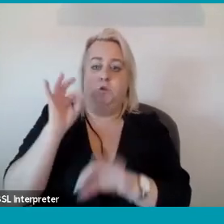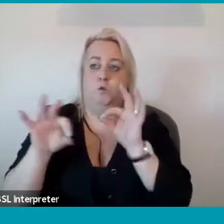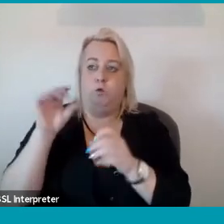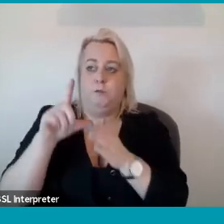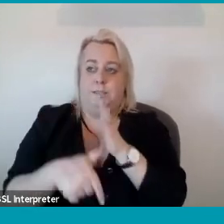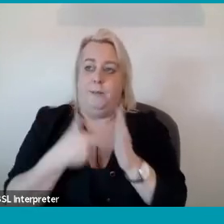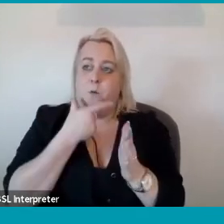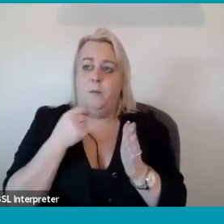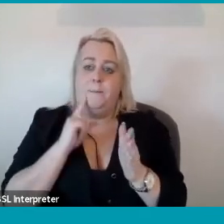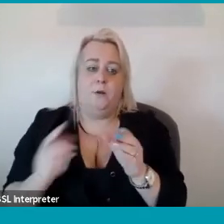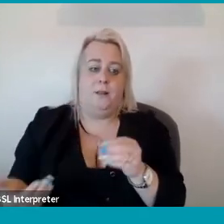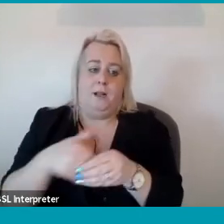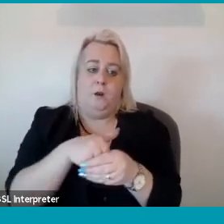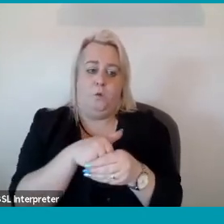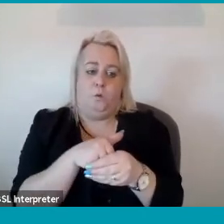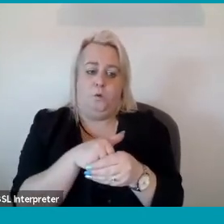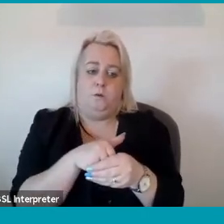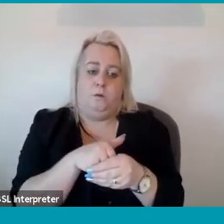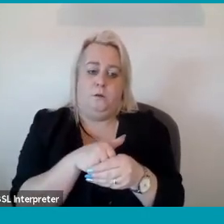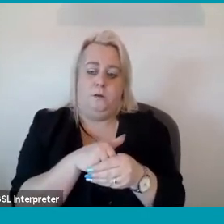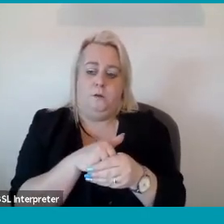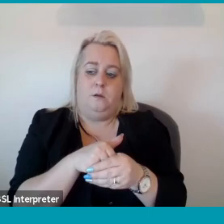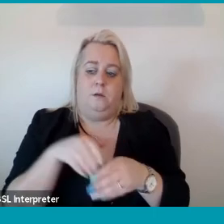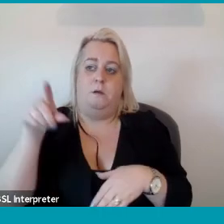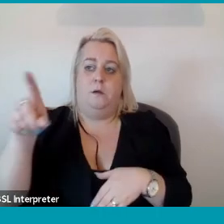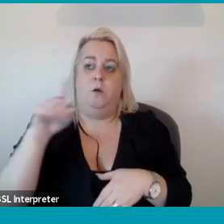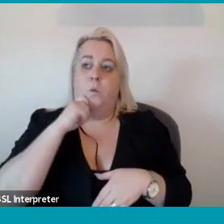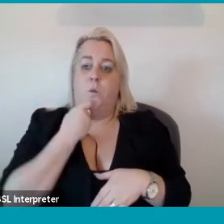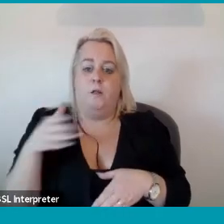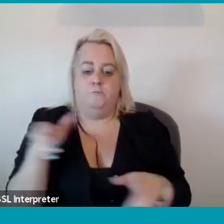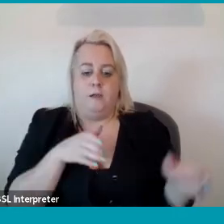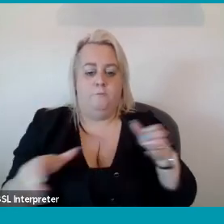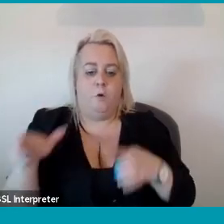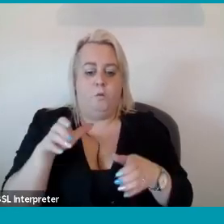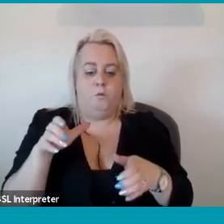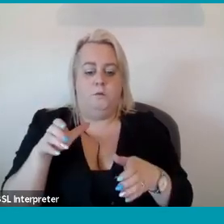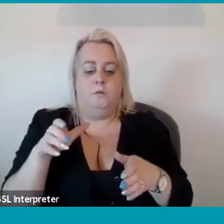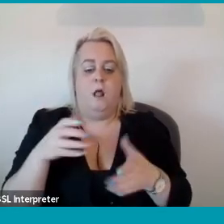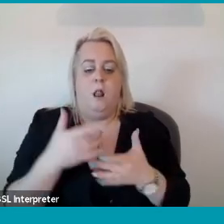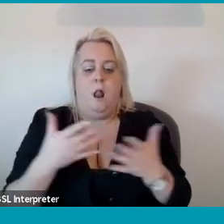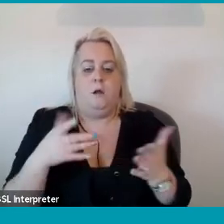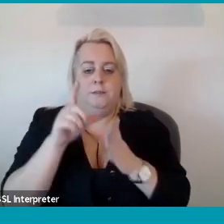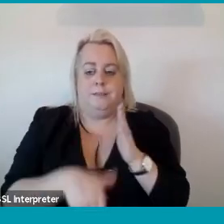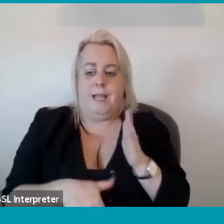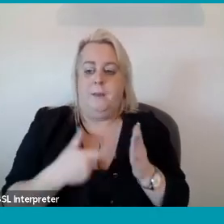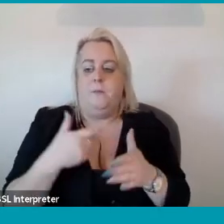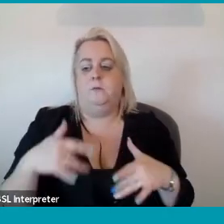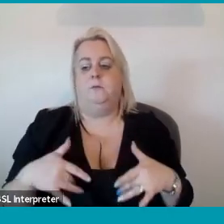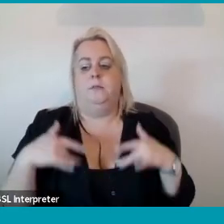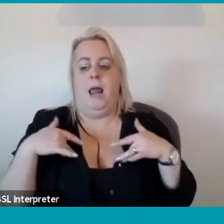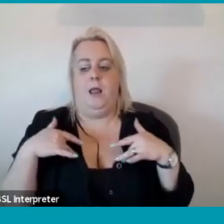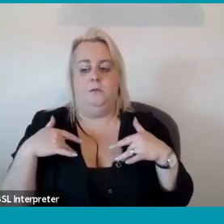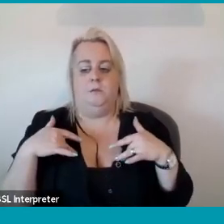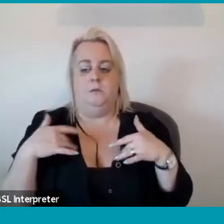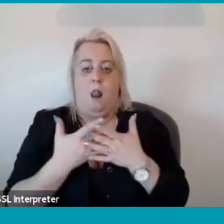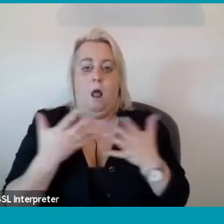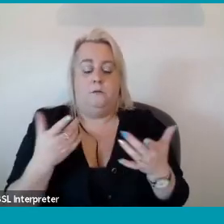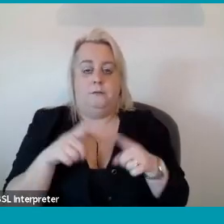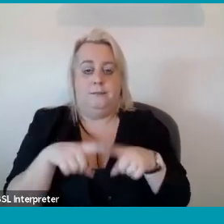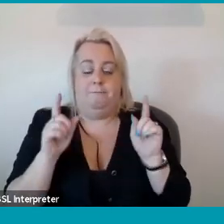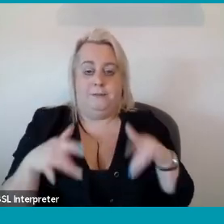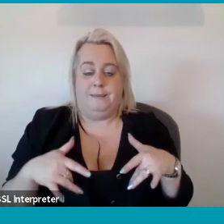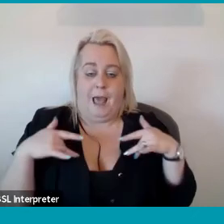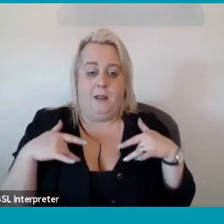attract the very, very best talent, not just the very best disabled talent, but also the best talent generally. Going back to my